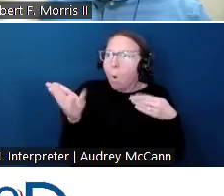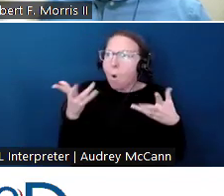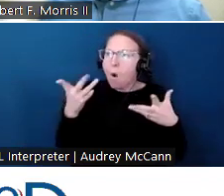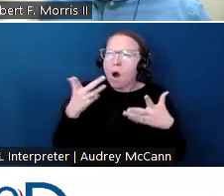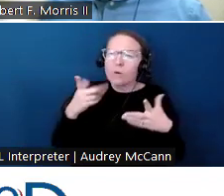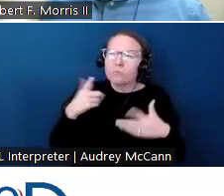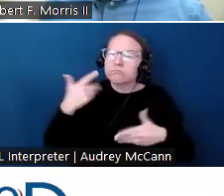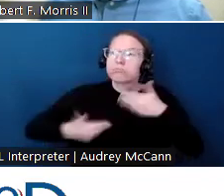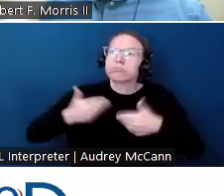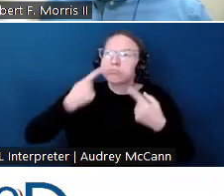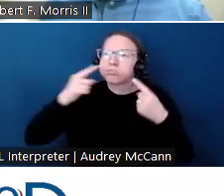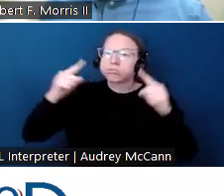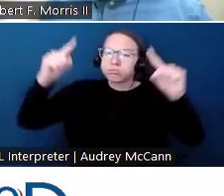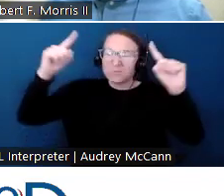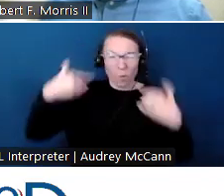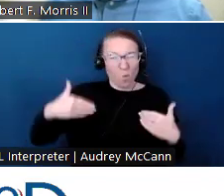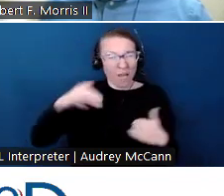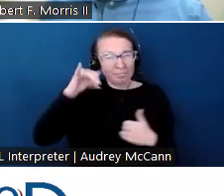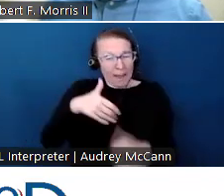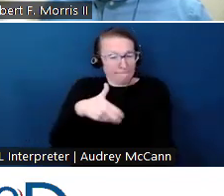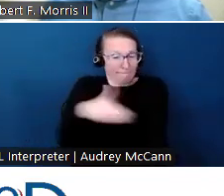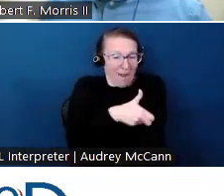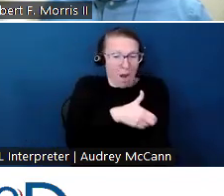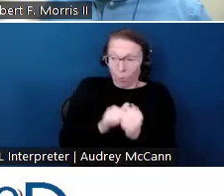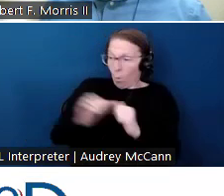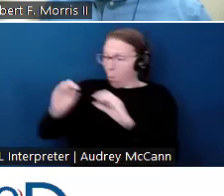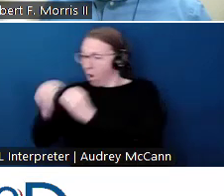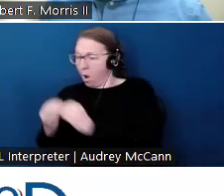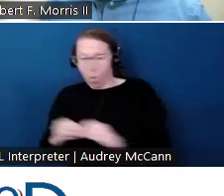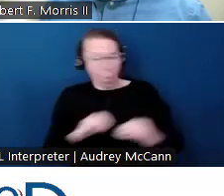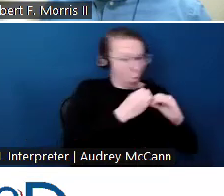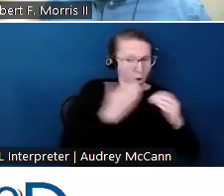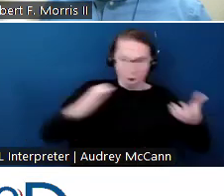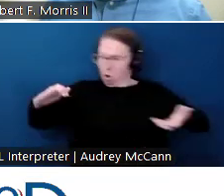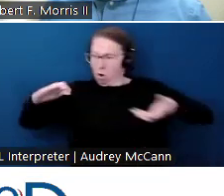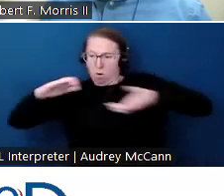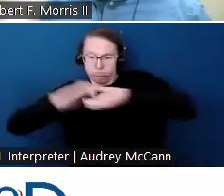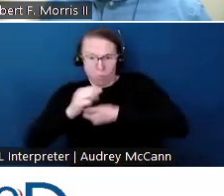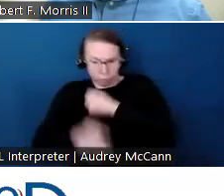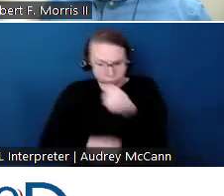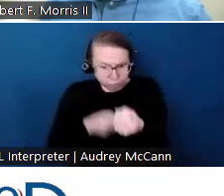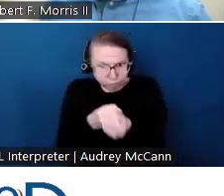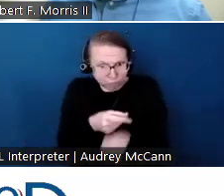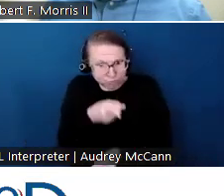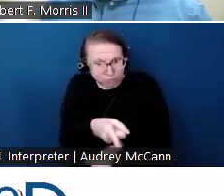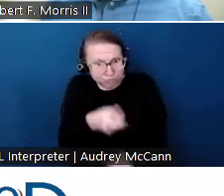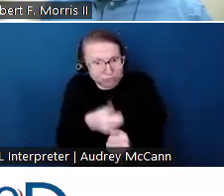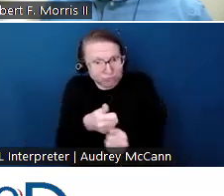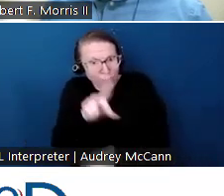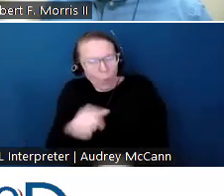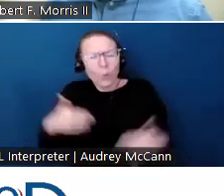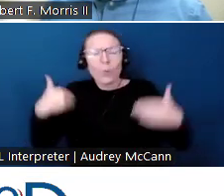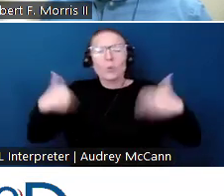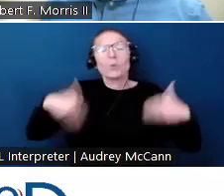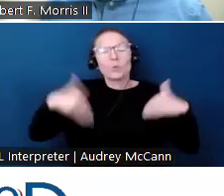behind organizations working together, you know, to support people with disabilities and support people in general is